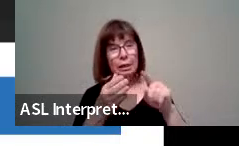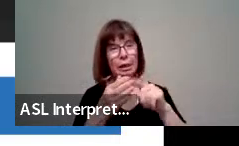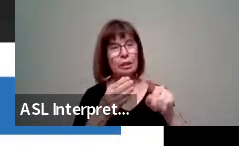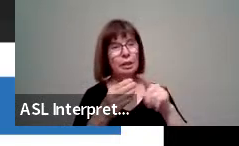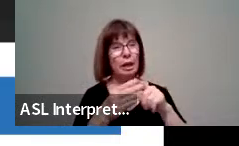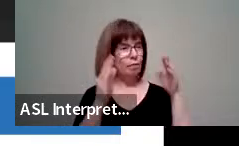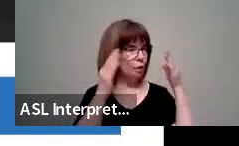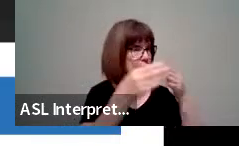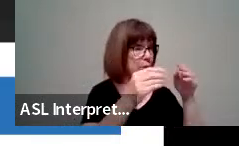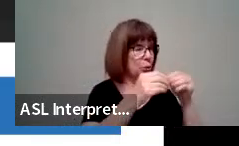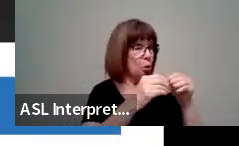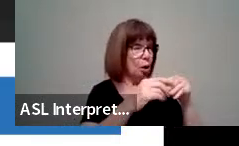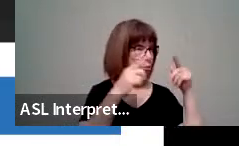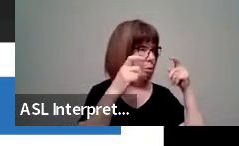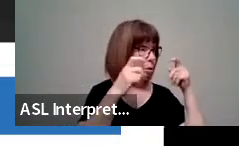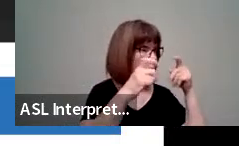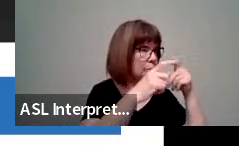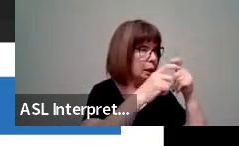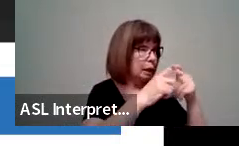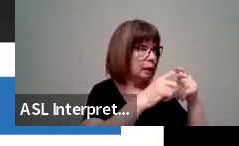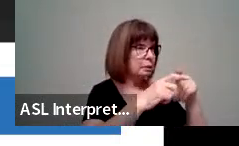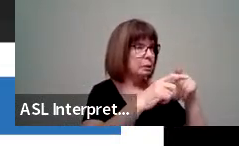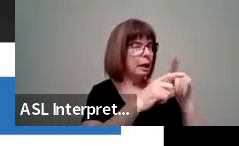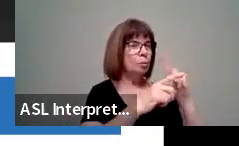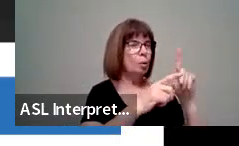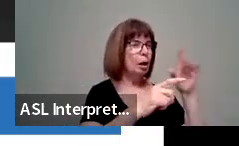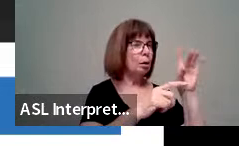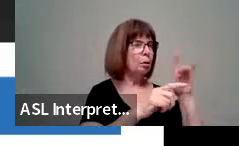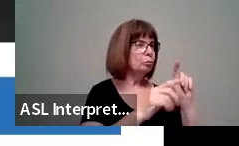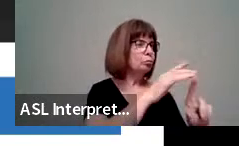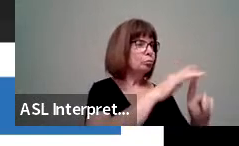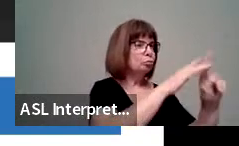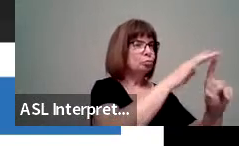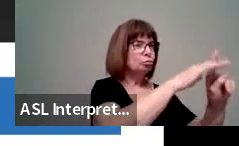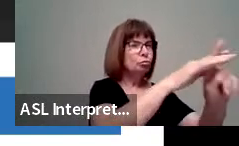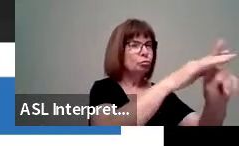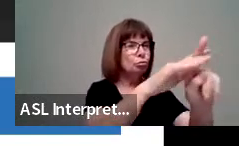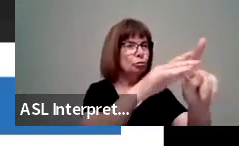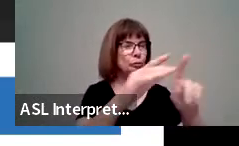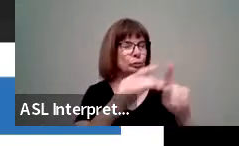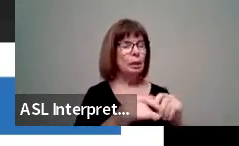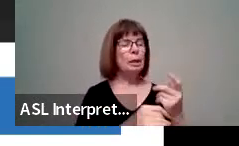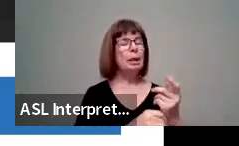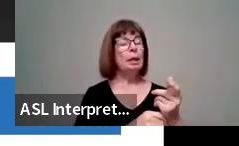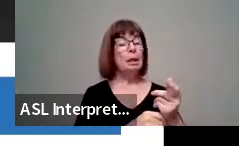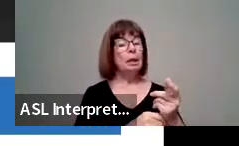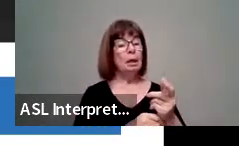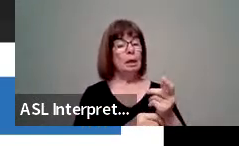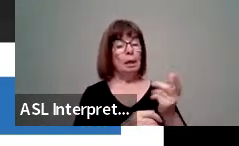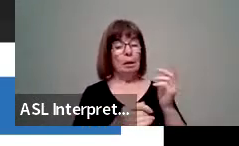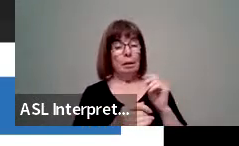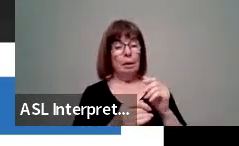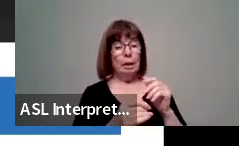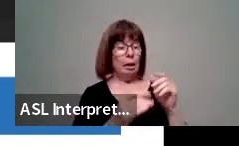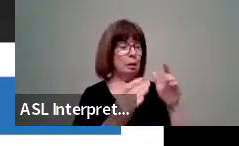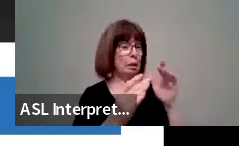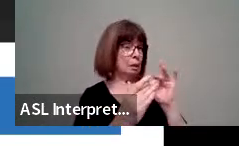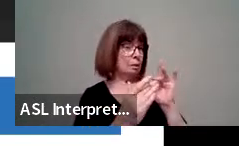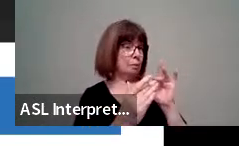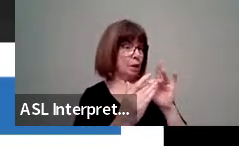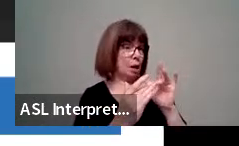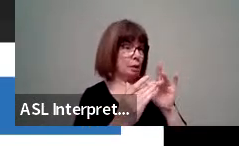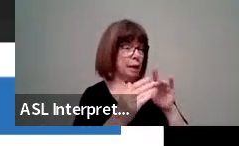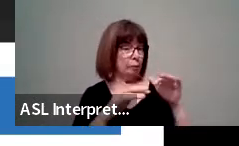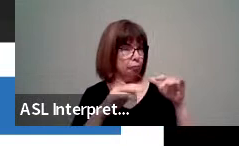The contact tracing, again, with the numbers that we have right now, we're also finding